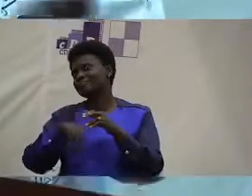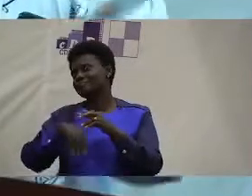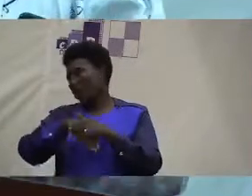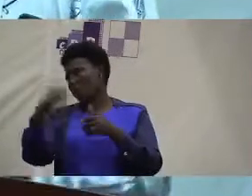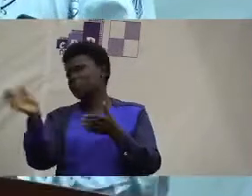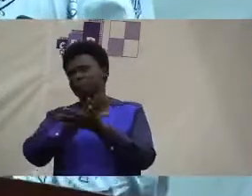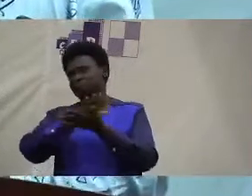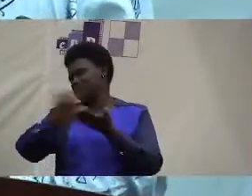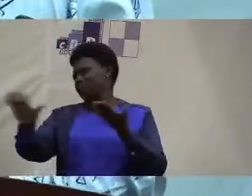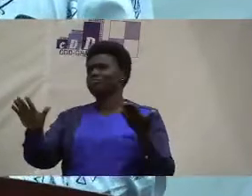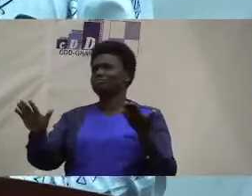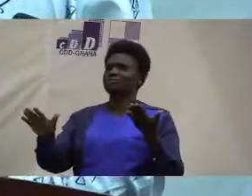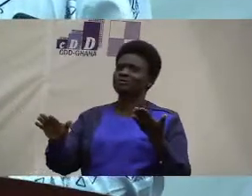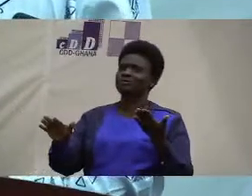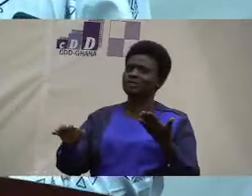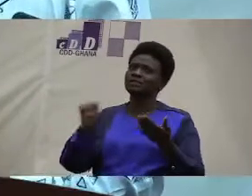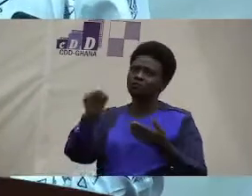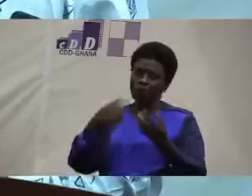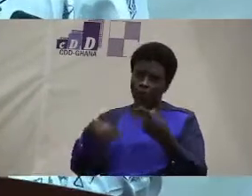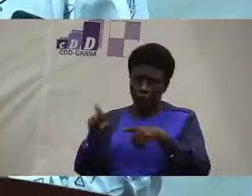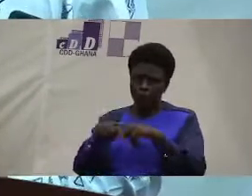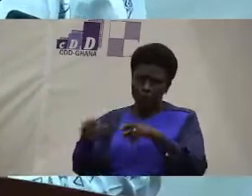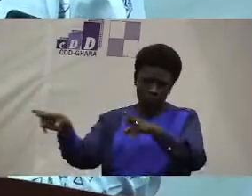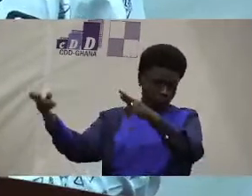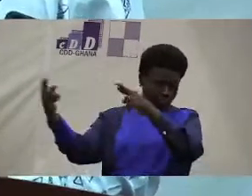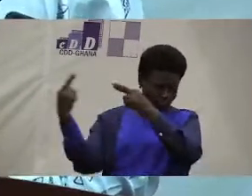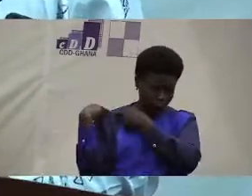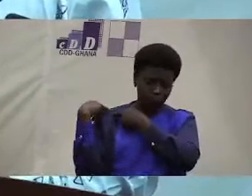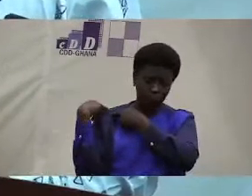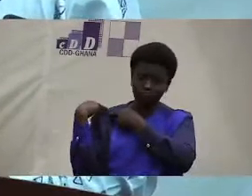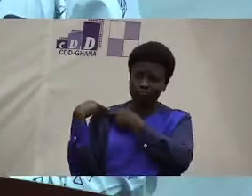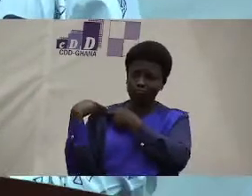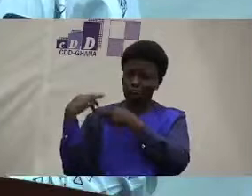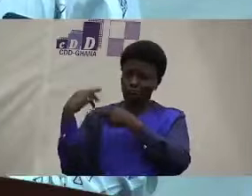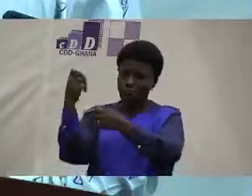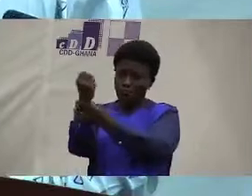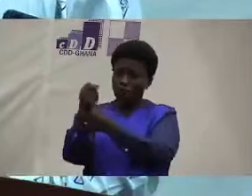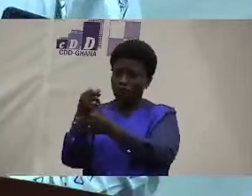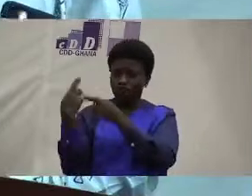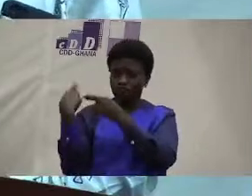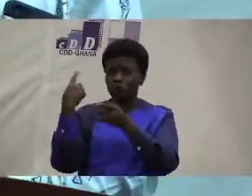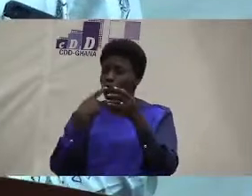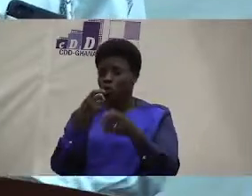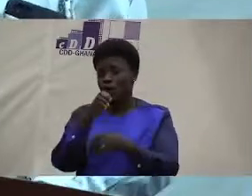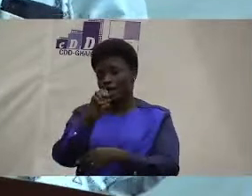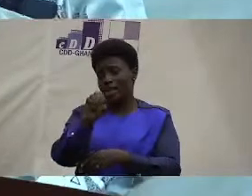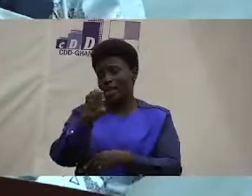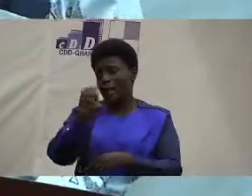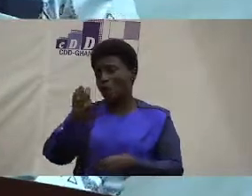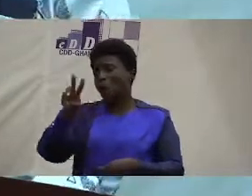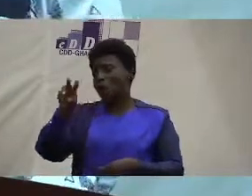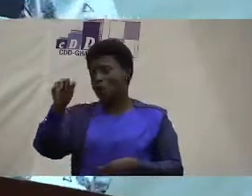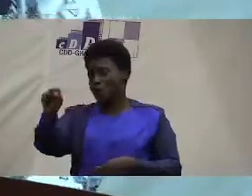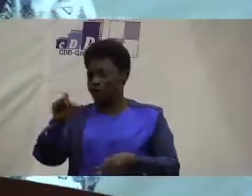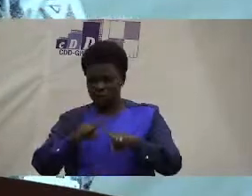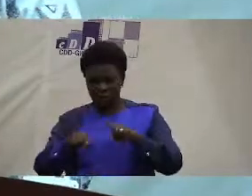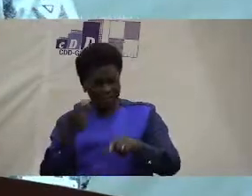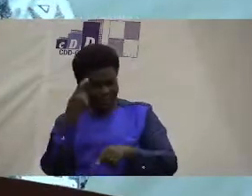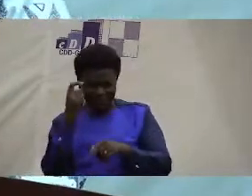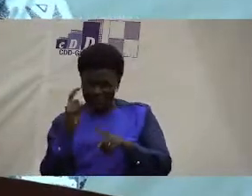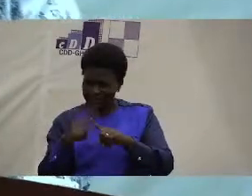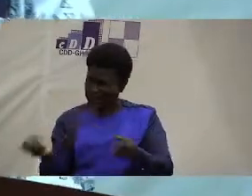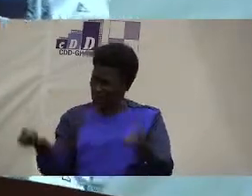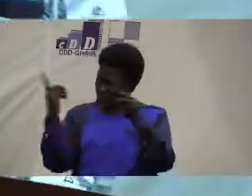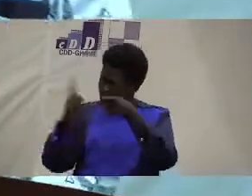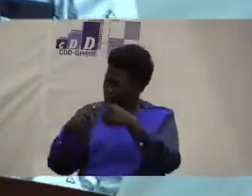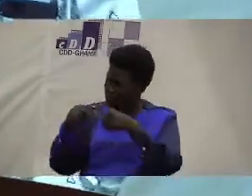to take ECOWAS to task for the duplicity. But I think there are a lot of things we can still do